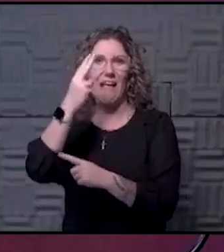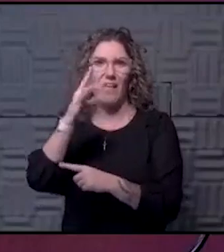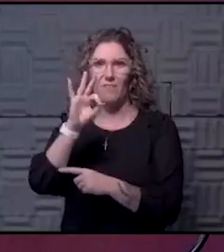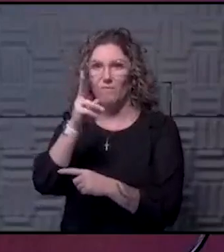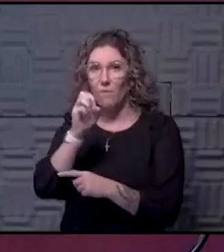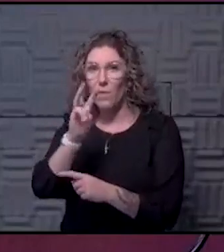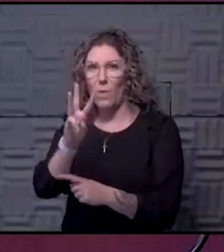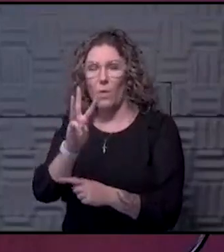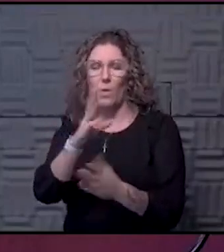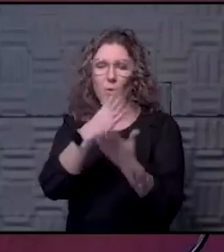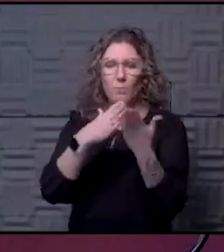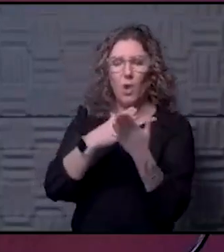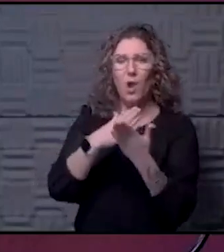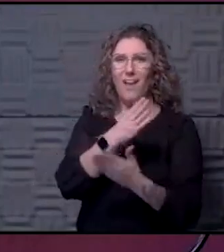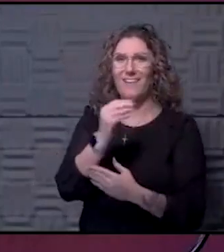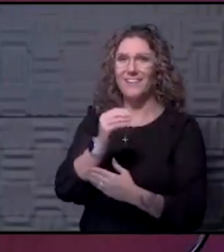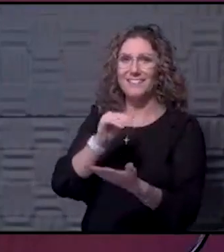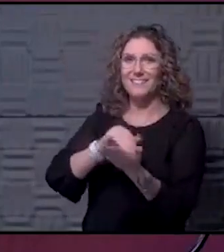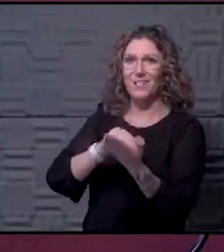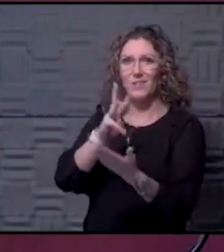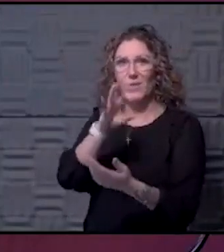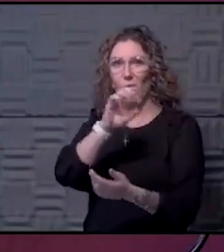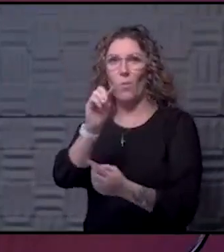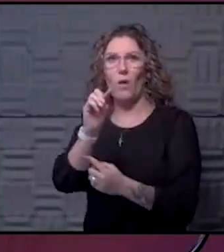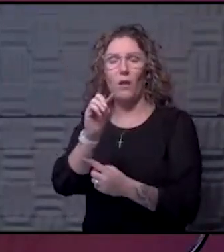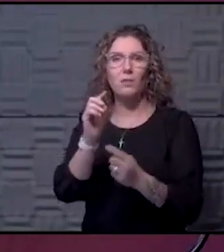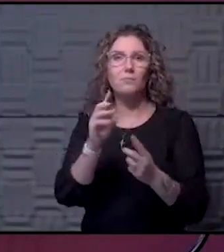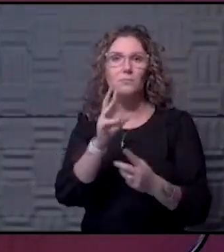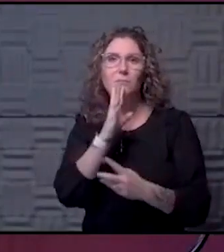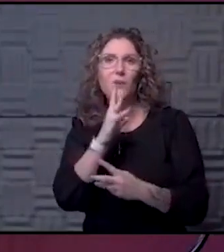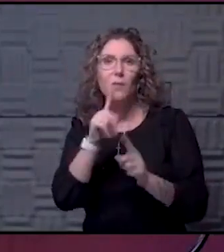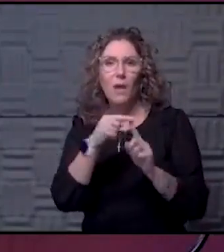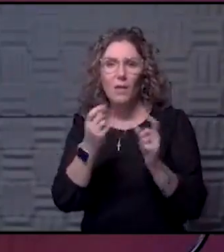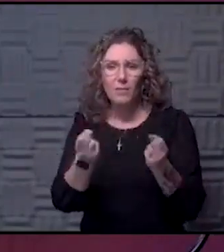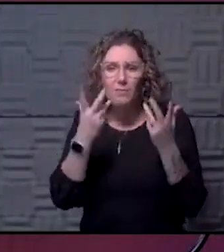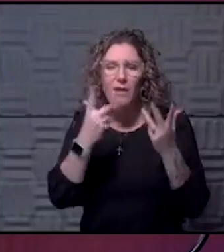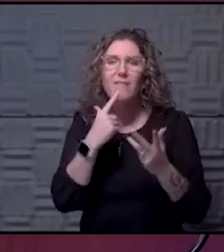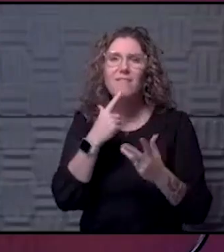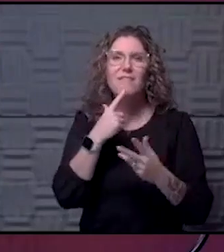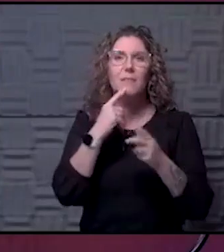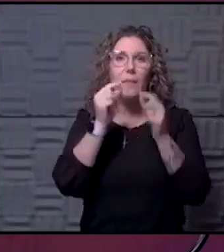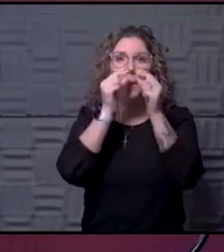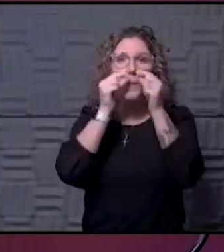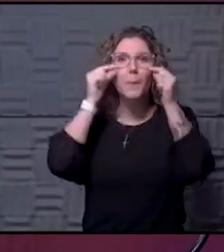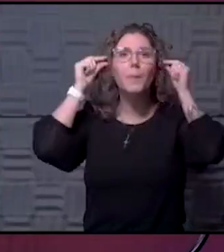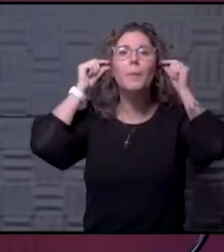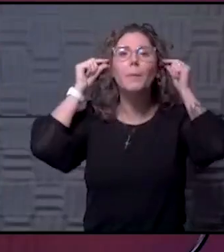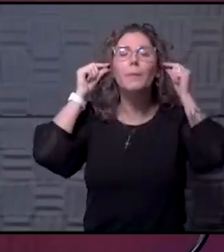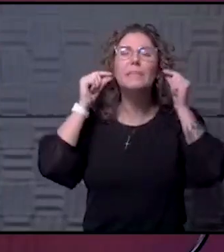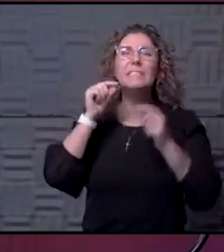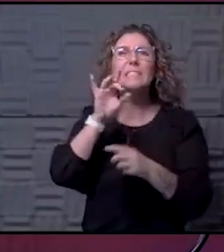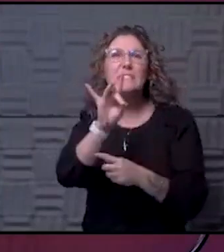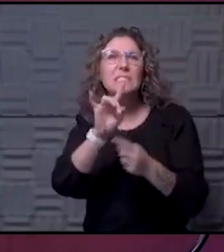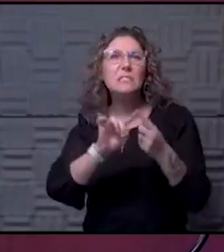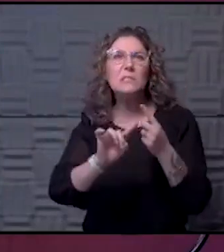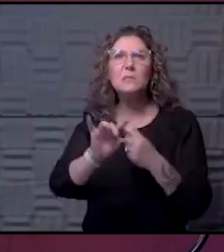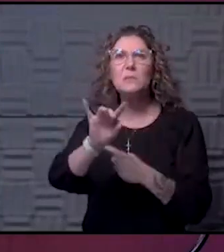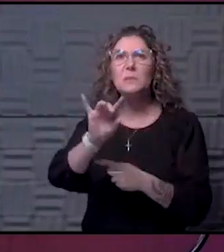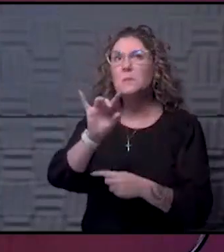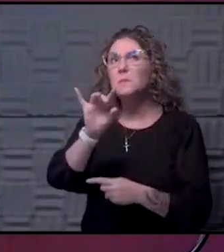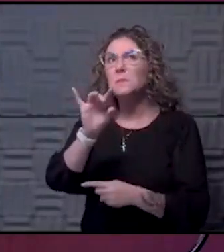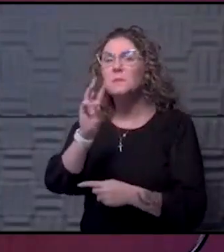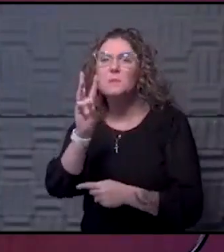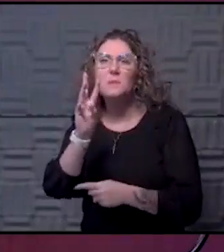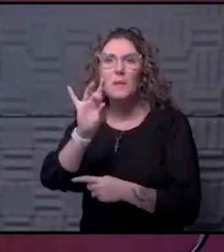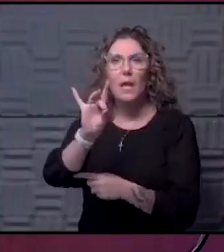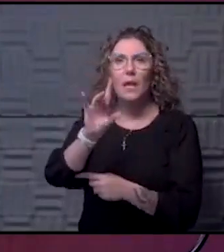mean, part of when Dr. Wild was talking about the amount, right? Normally on a nasal cannula, you're talking 6 to 8 liters, and part